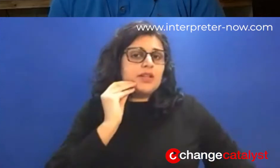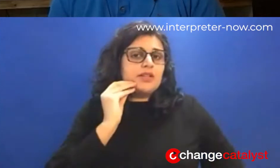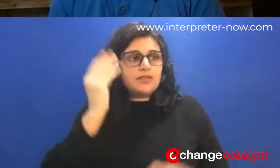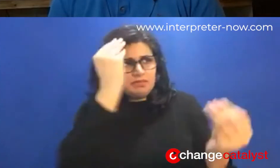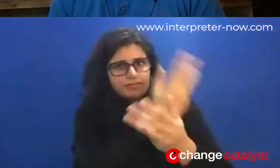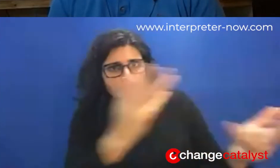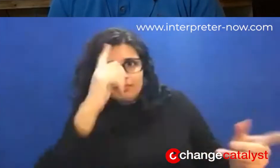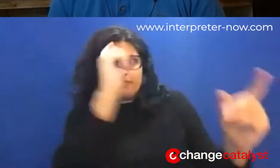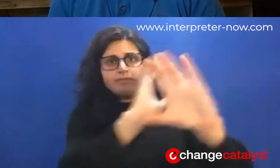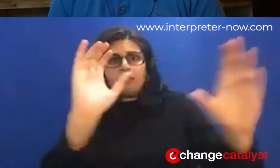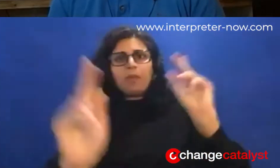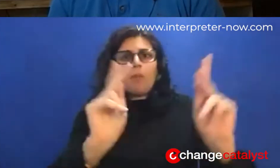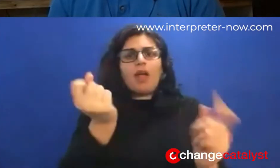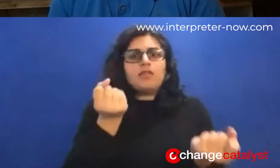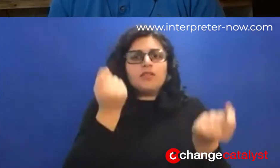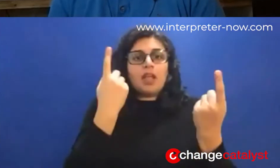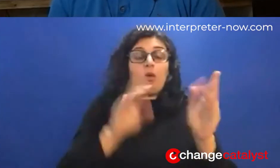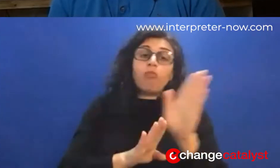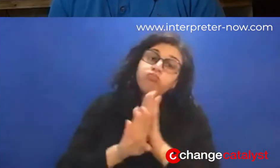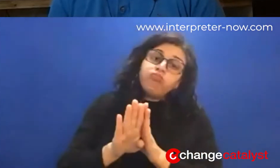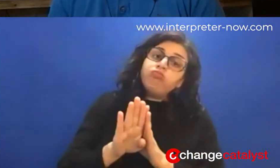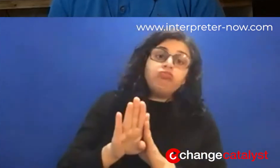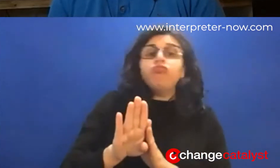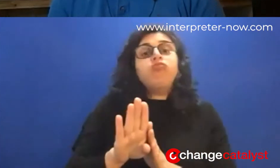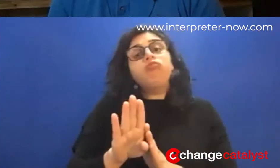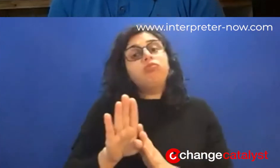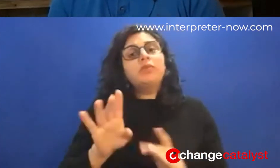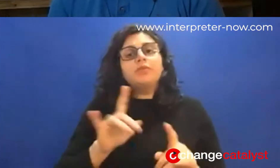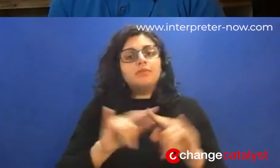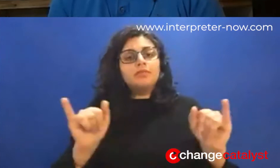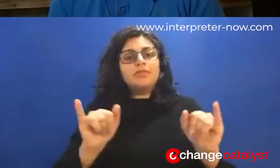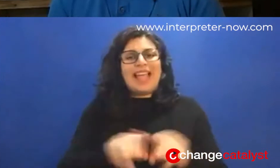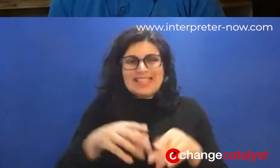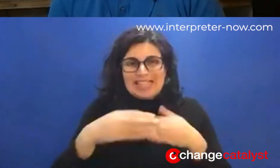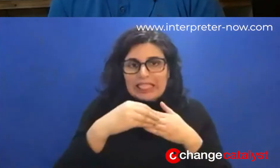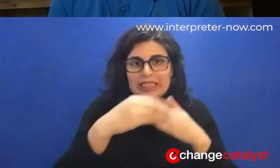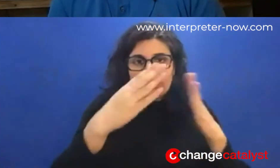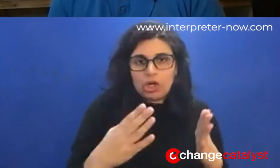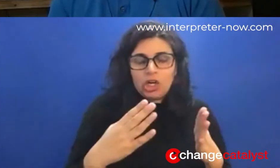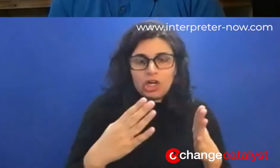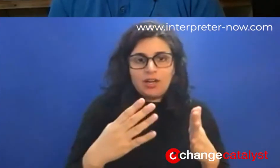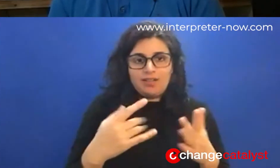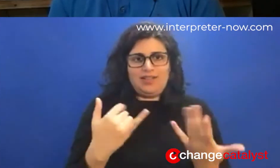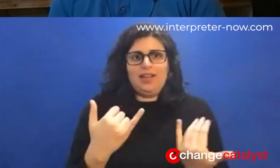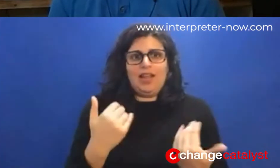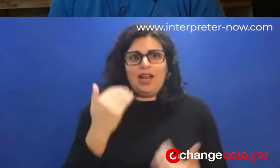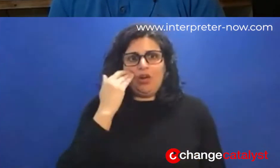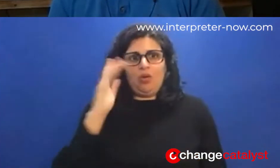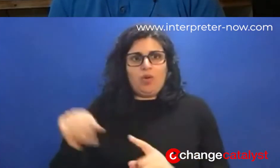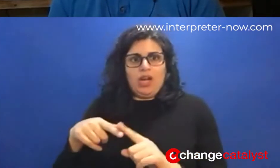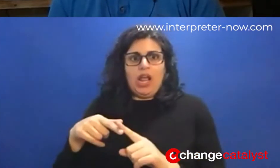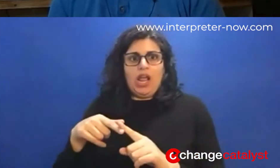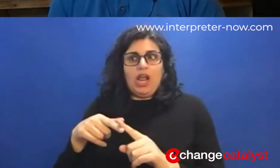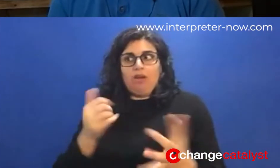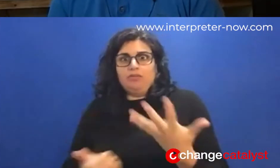as you're rising. You're not experiencing as you're rising, but also as a leader. I think still, I know that when I was an executive,